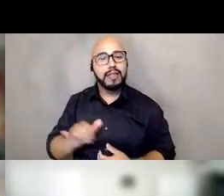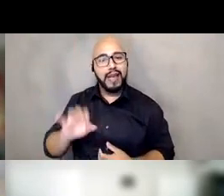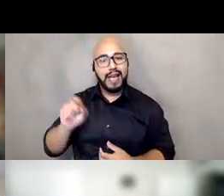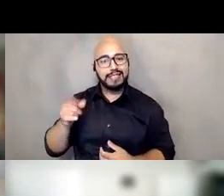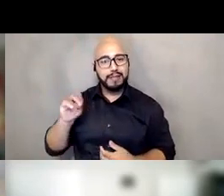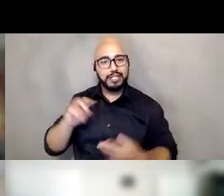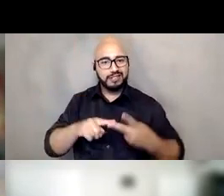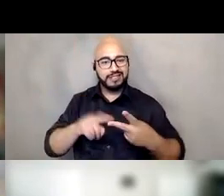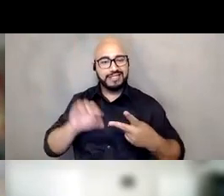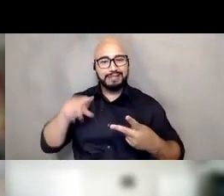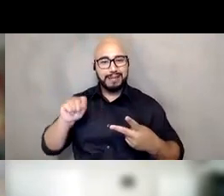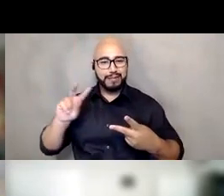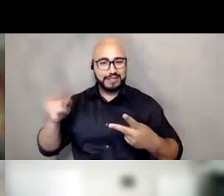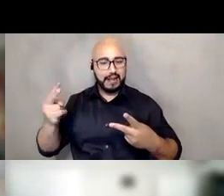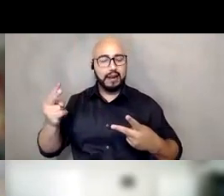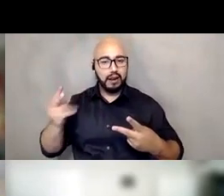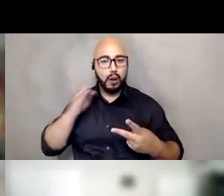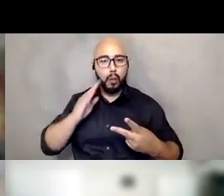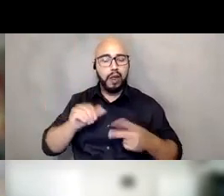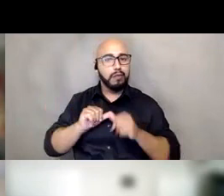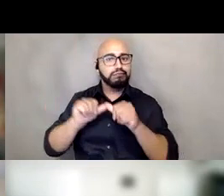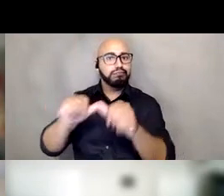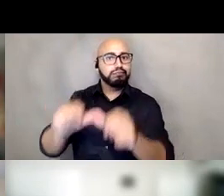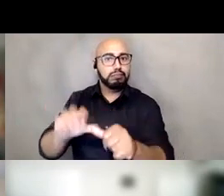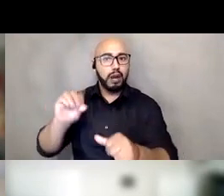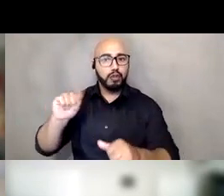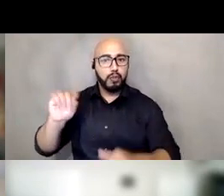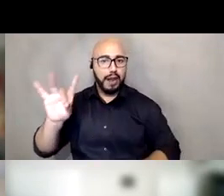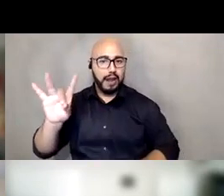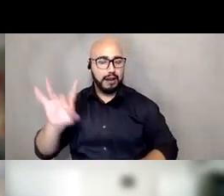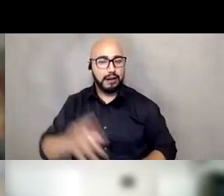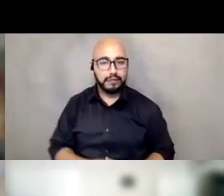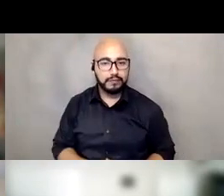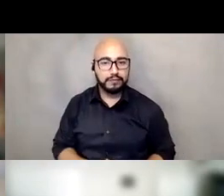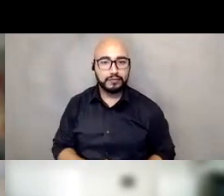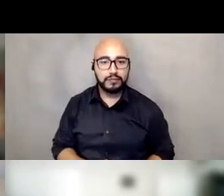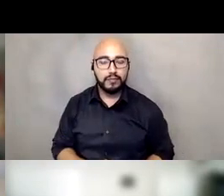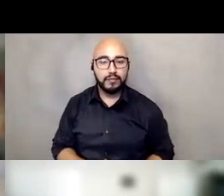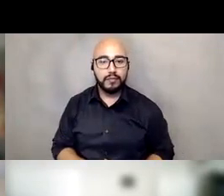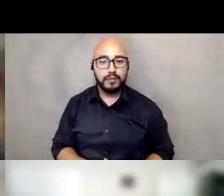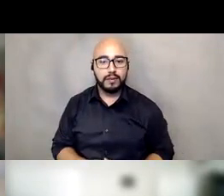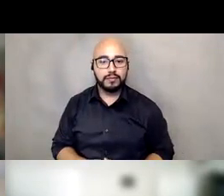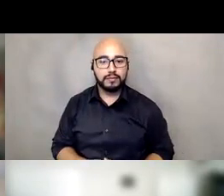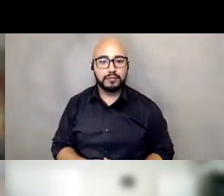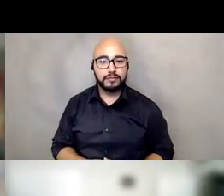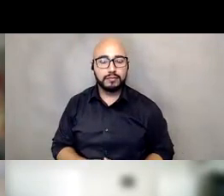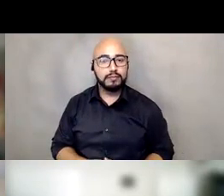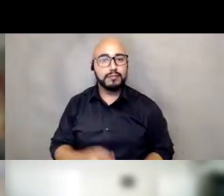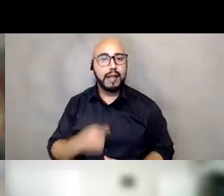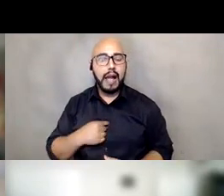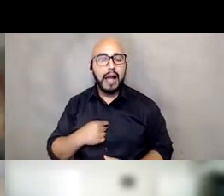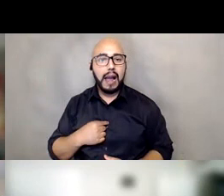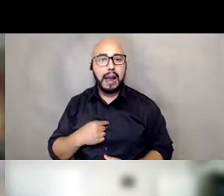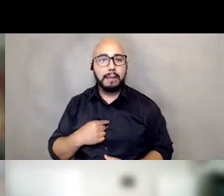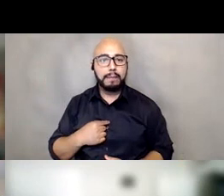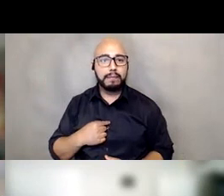opens on September 2nd and it will run through October 8th. And so I'm just kind of